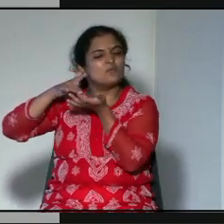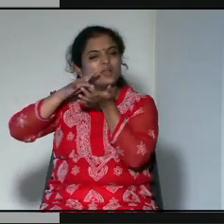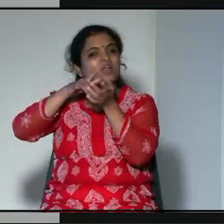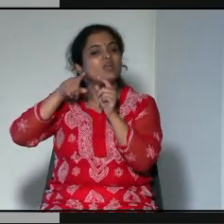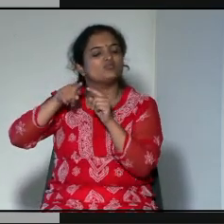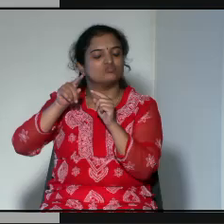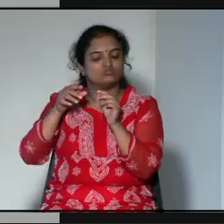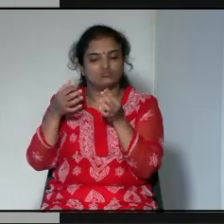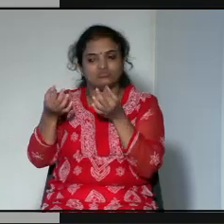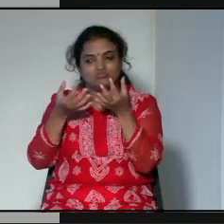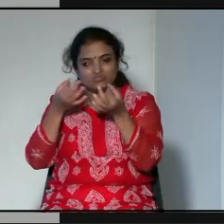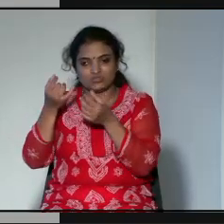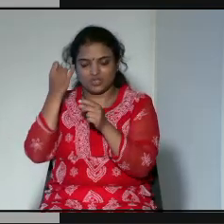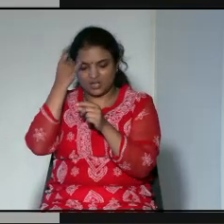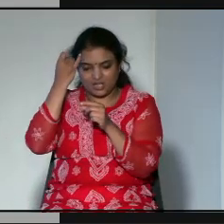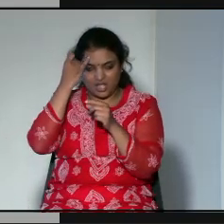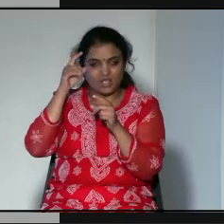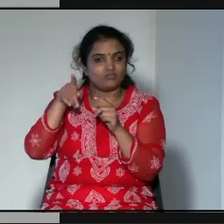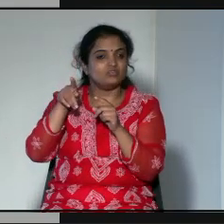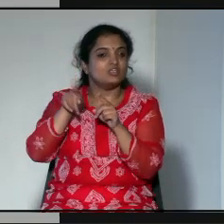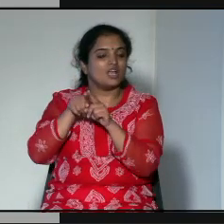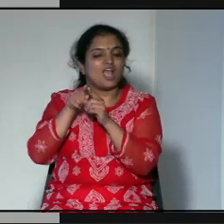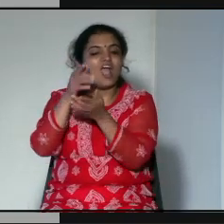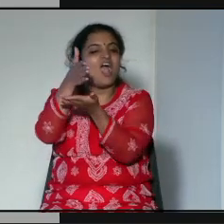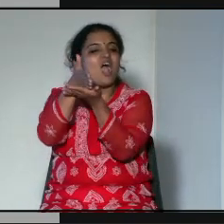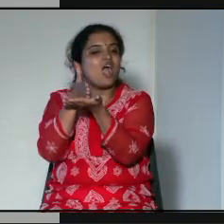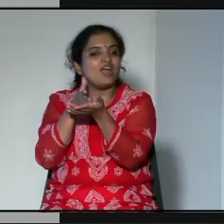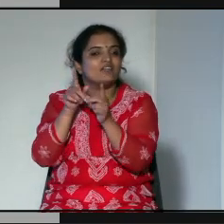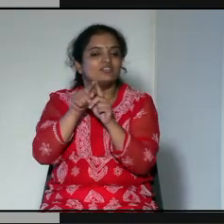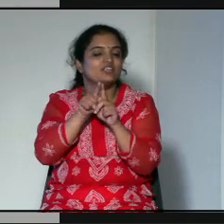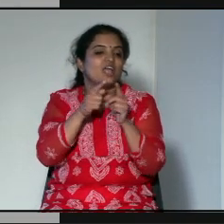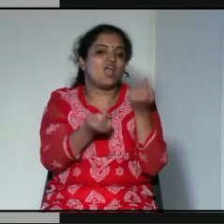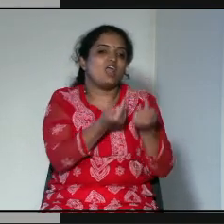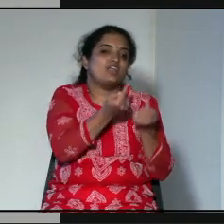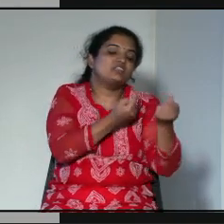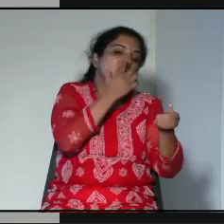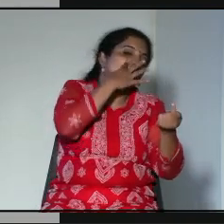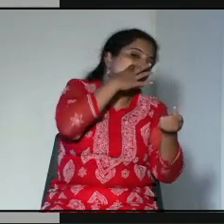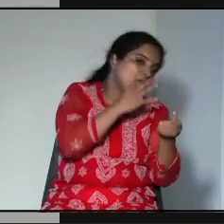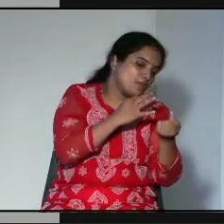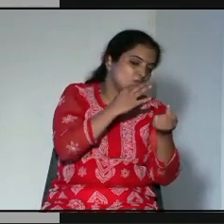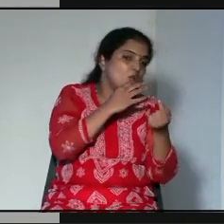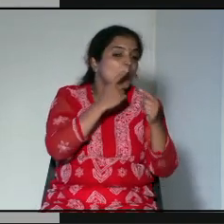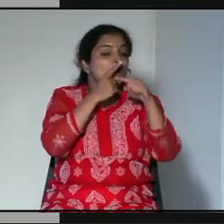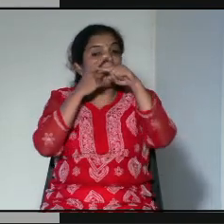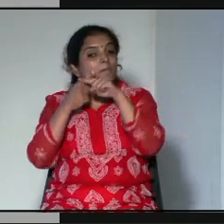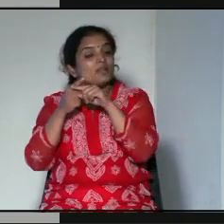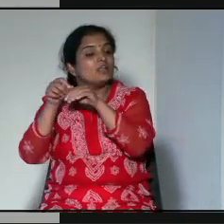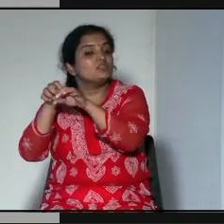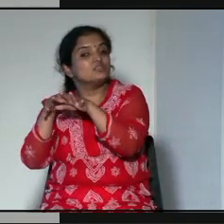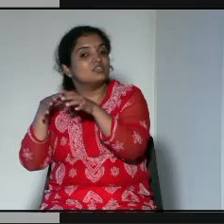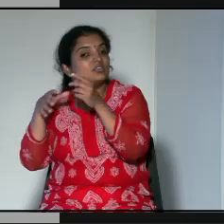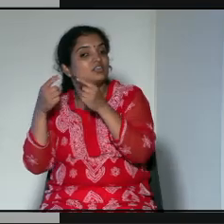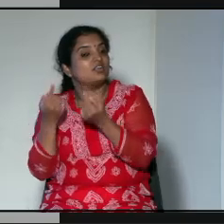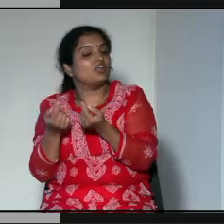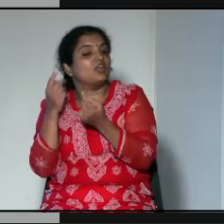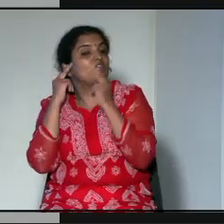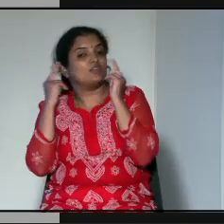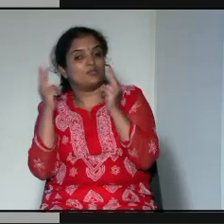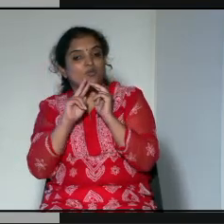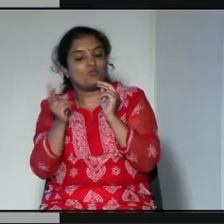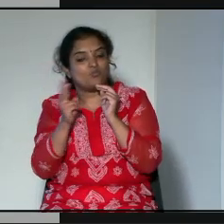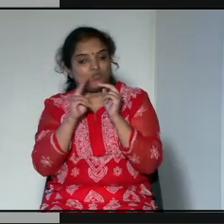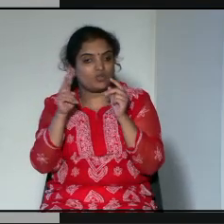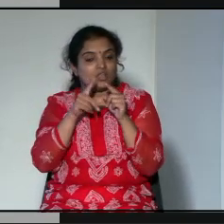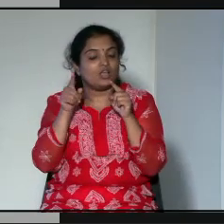of the city. It's part agricultural, part industrial fringe, inhabited by the poor laboring classes. A